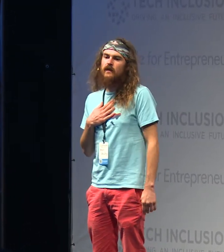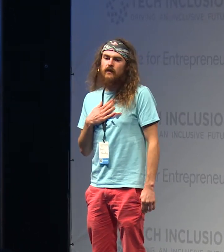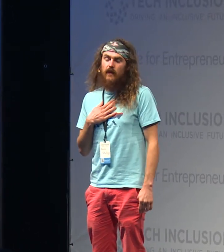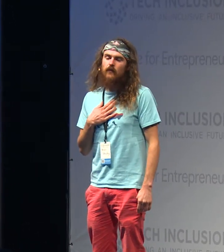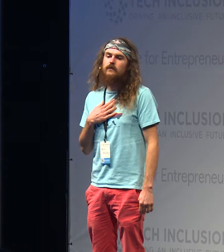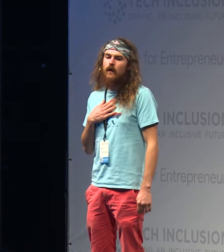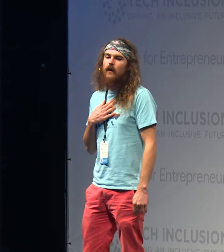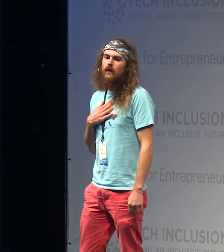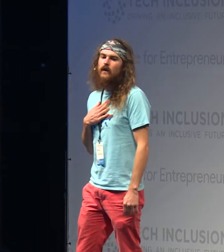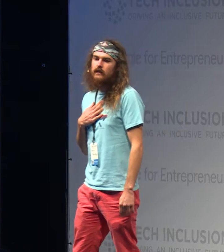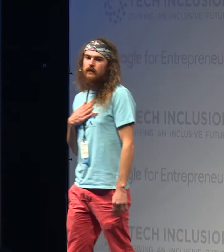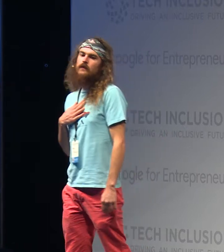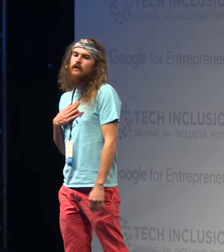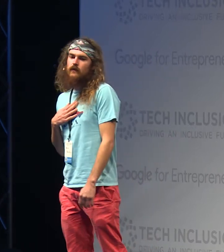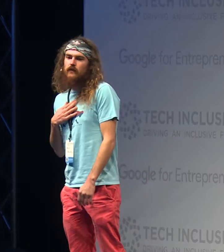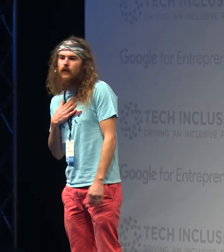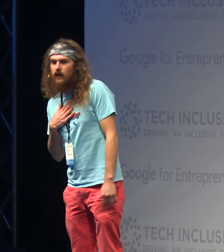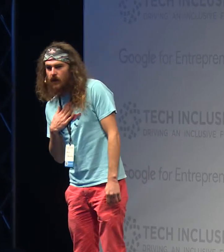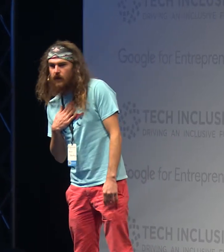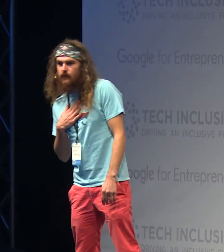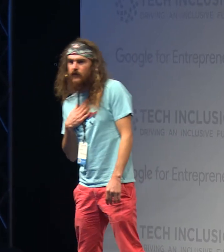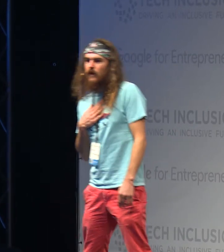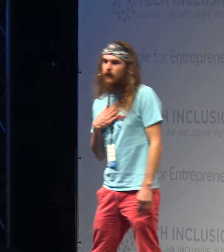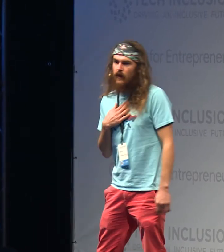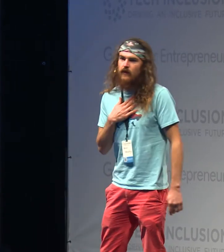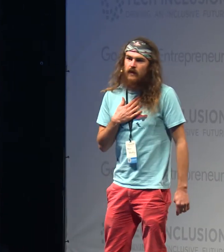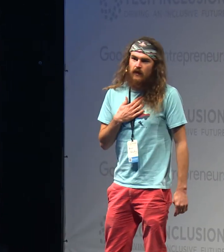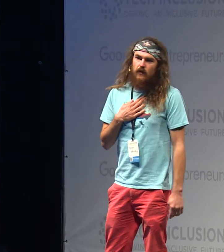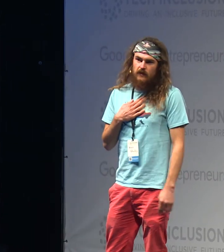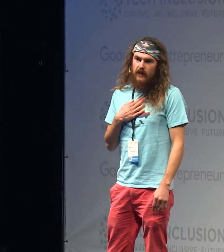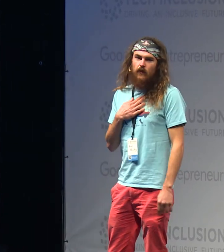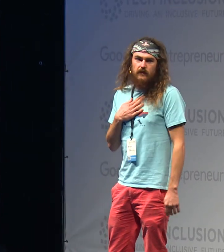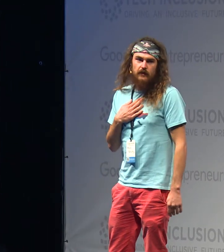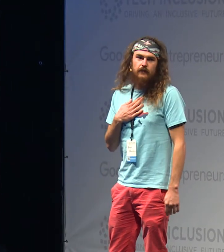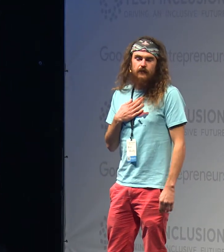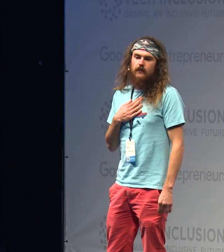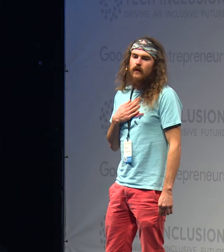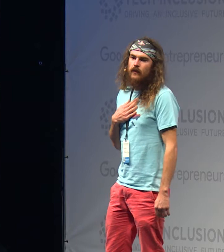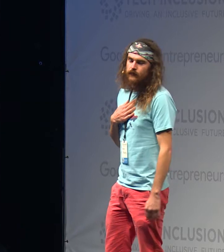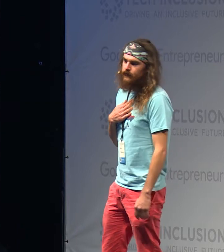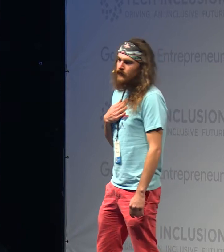kash, iamos lahan elwati. Iama kagapi wakpa oti elwati.